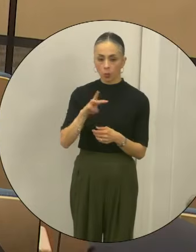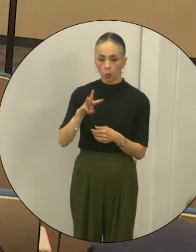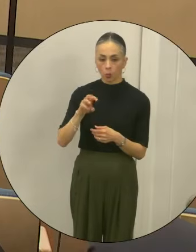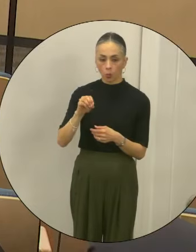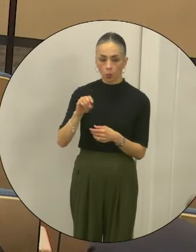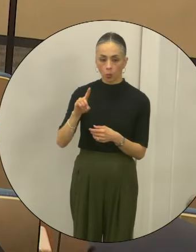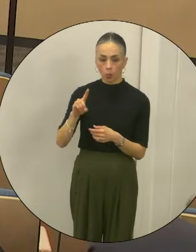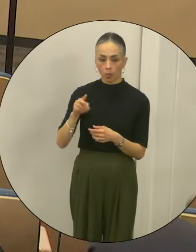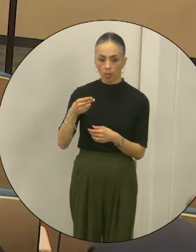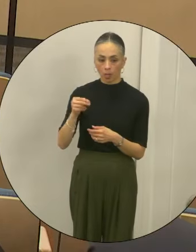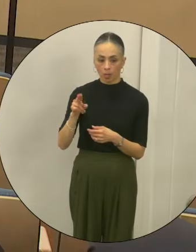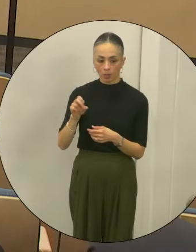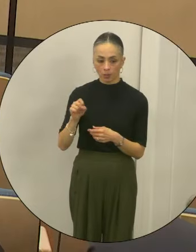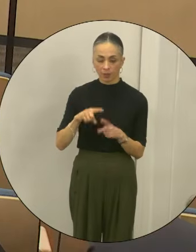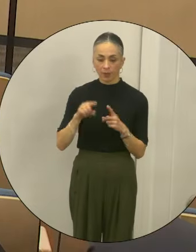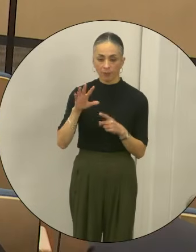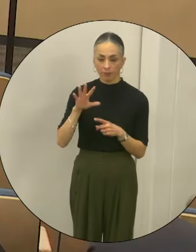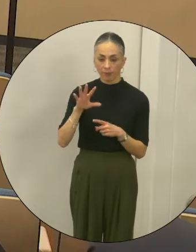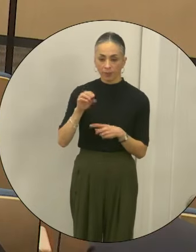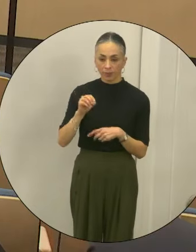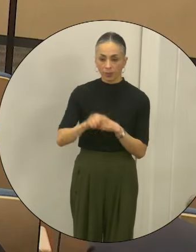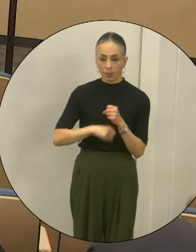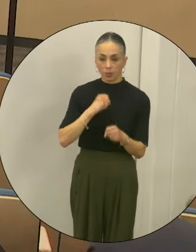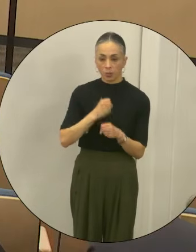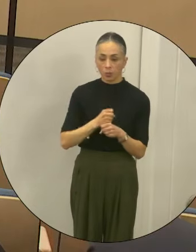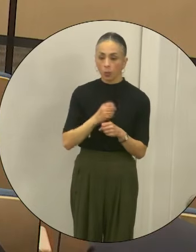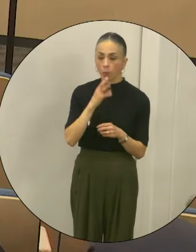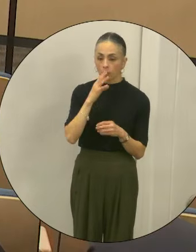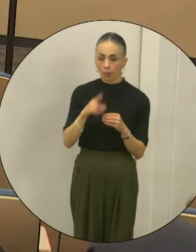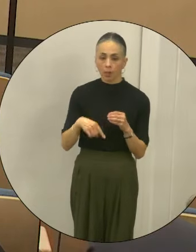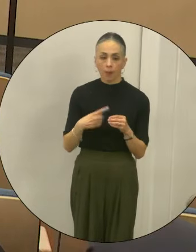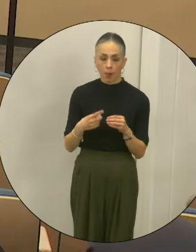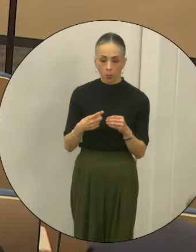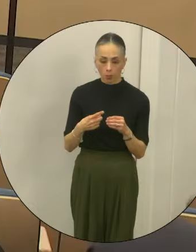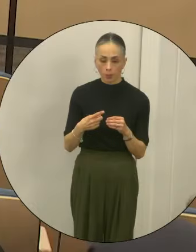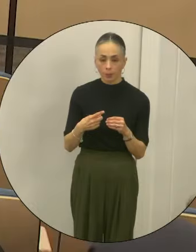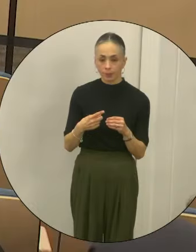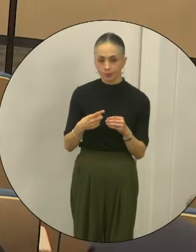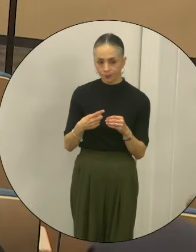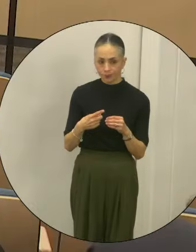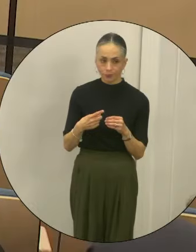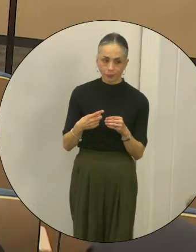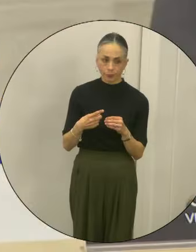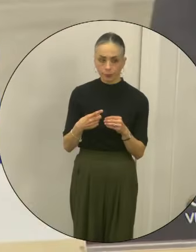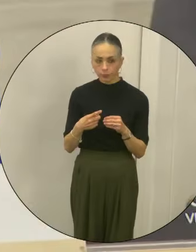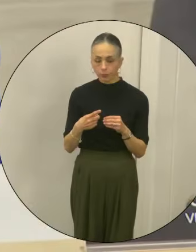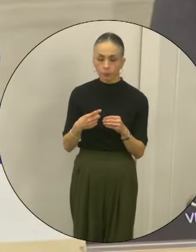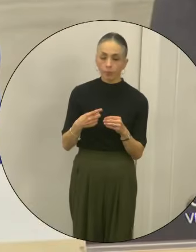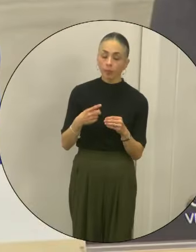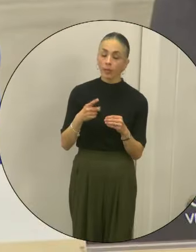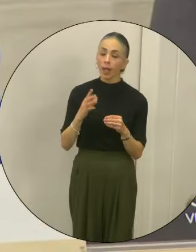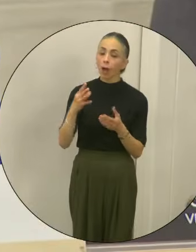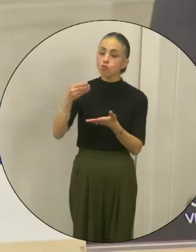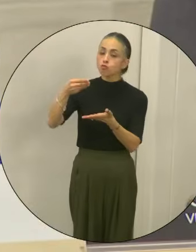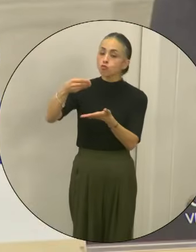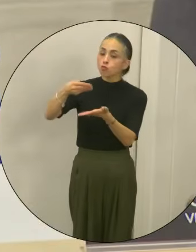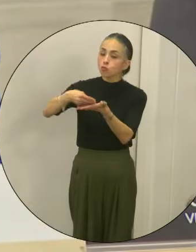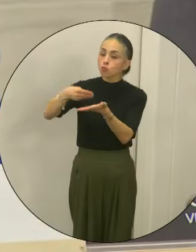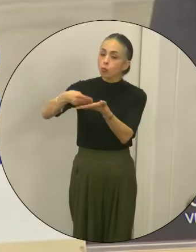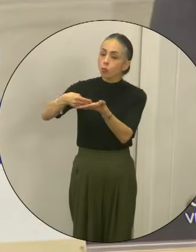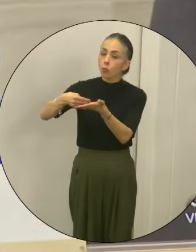Dennis' leadership, but 50 years. So when we're talking about our revenue as a